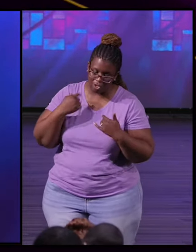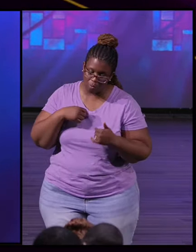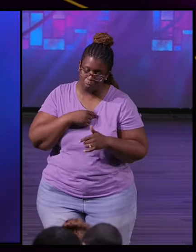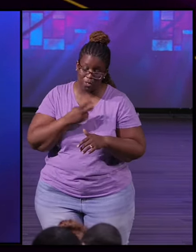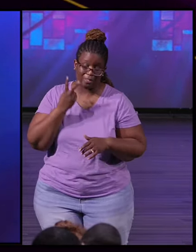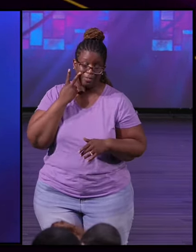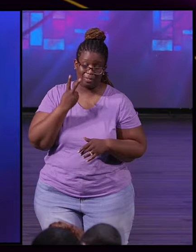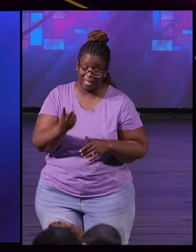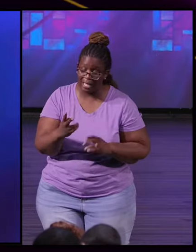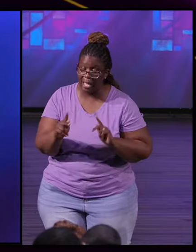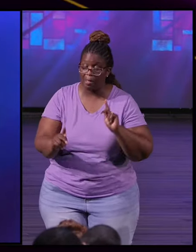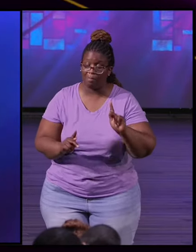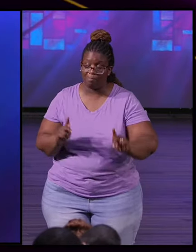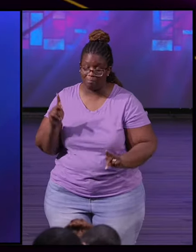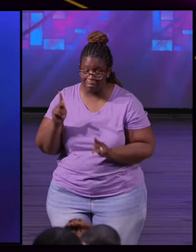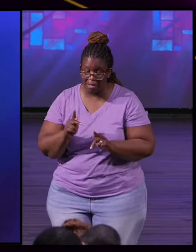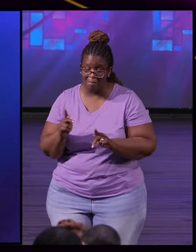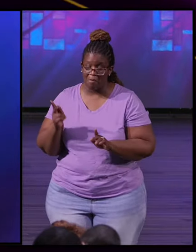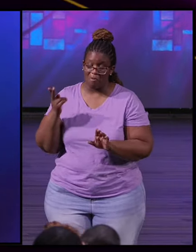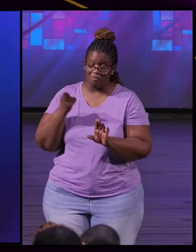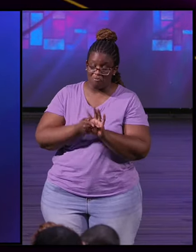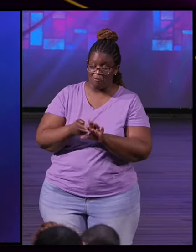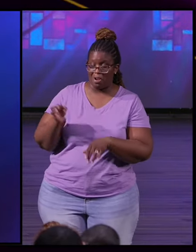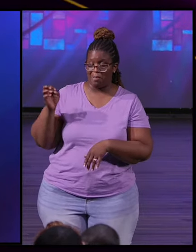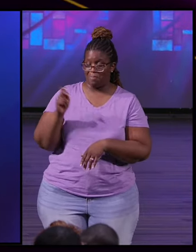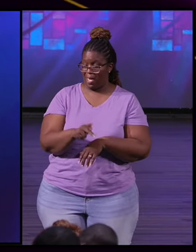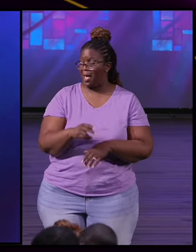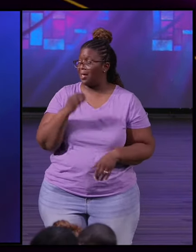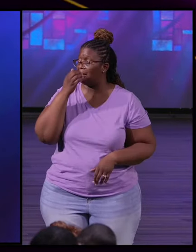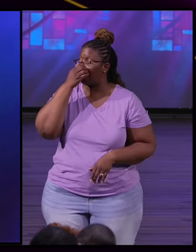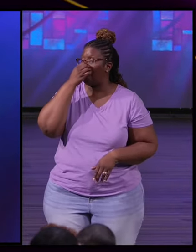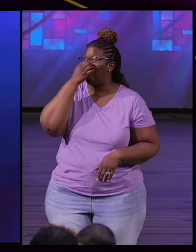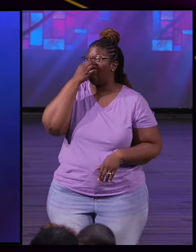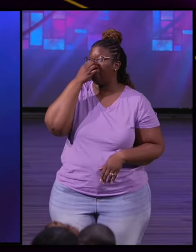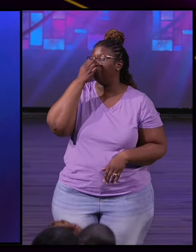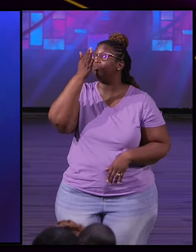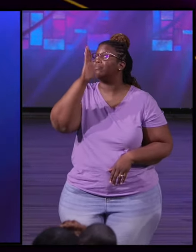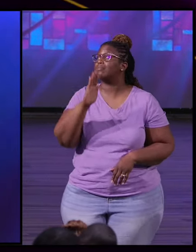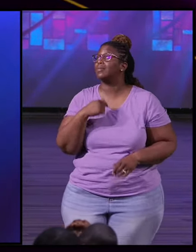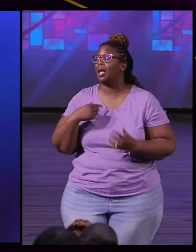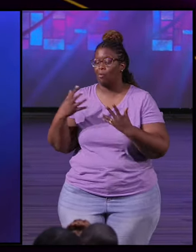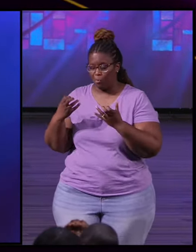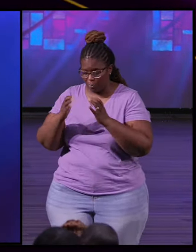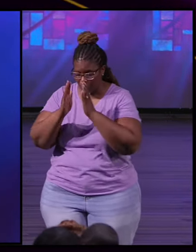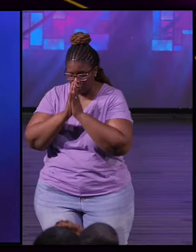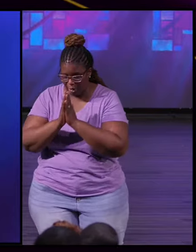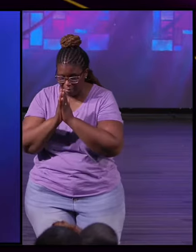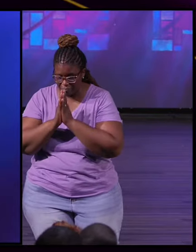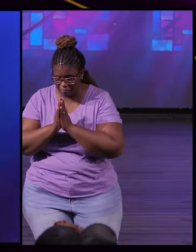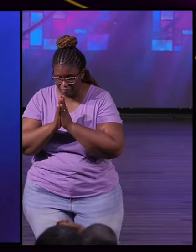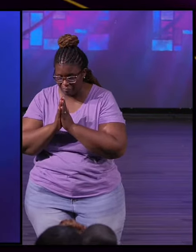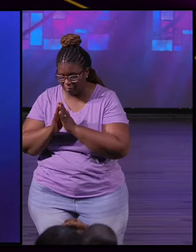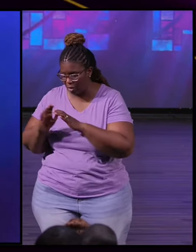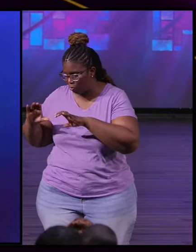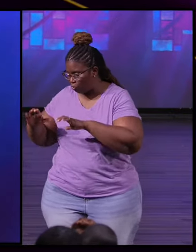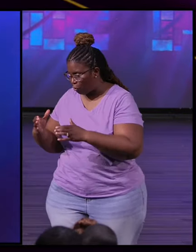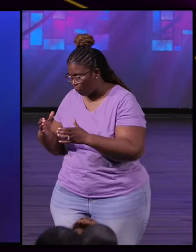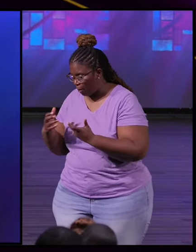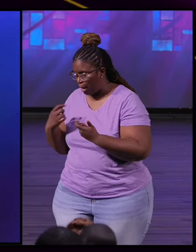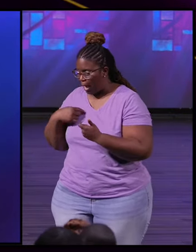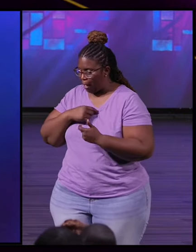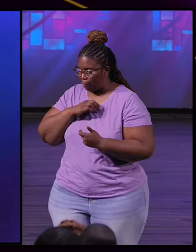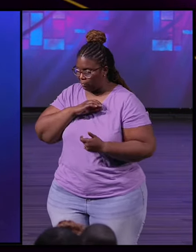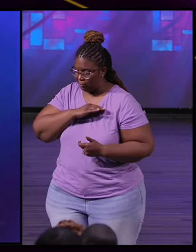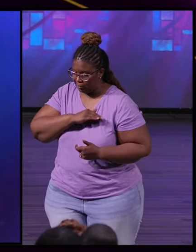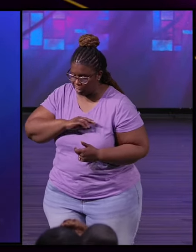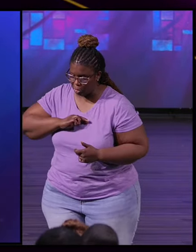of every person who needs to return. God, I want to pray for our mission and our